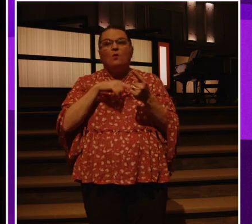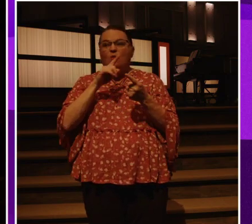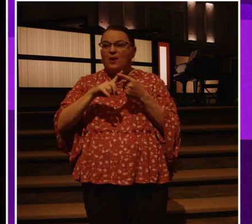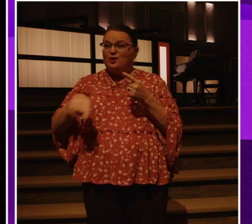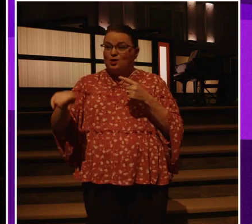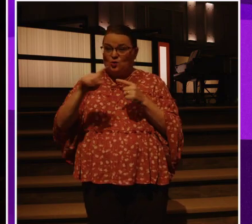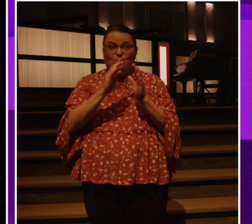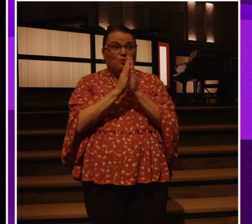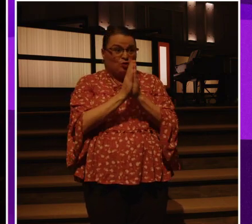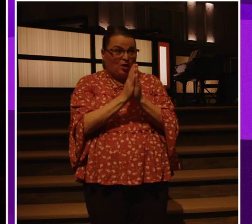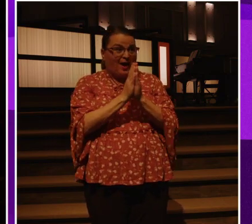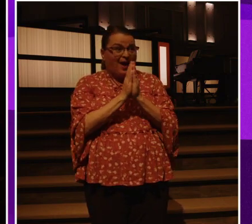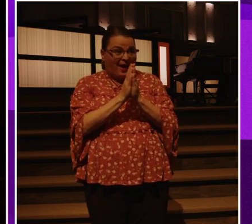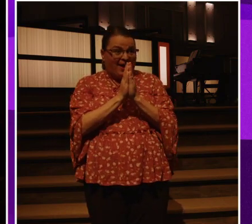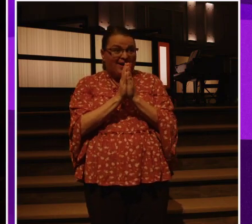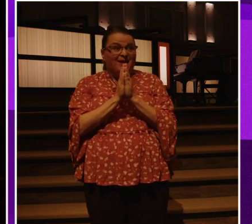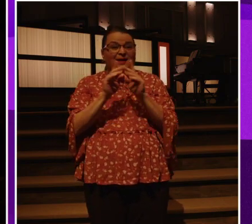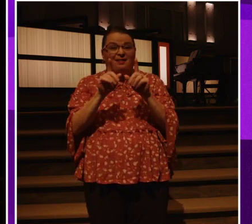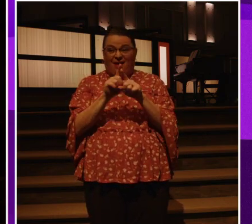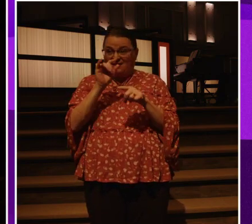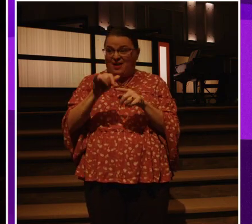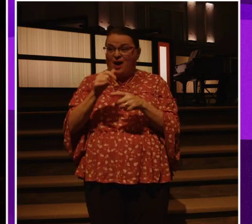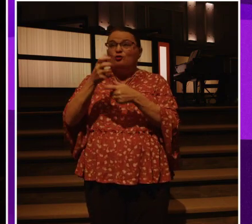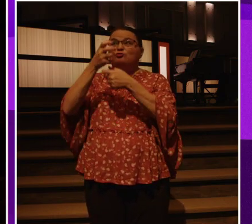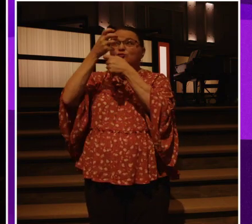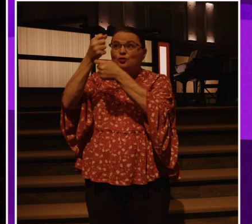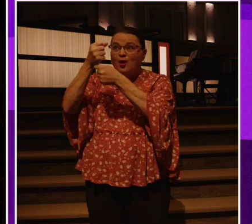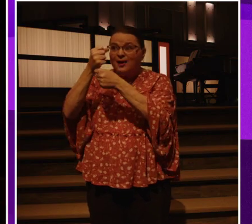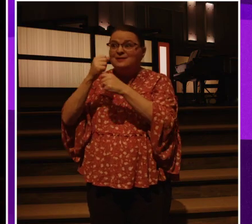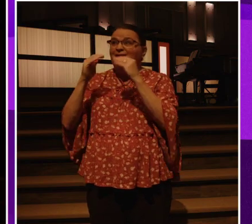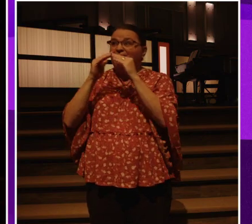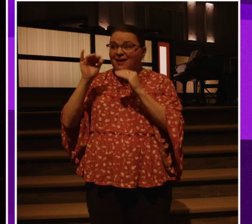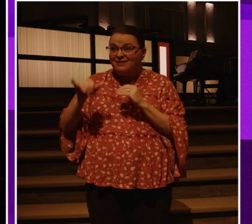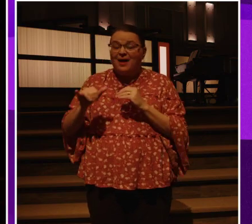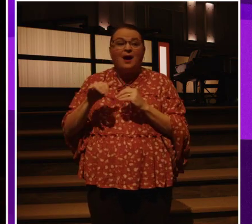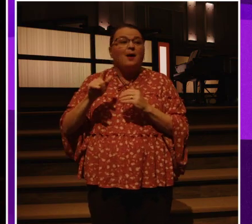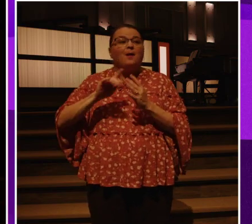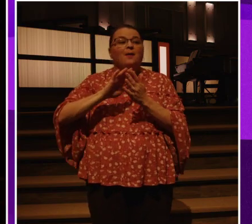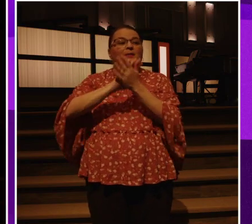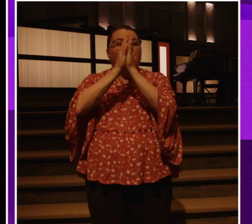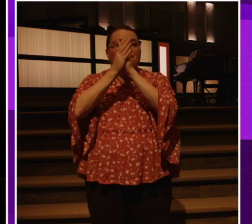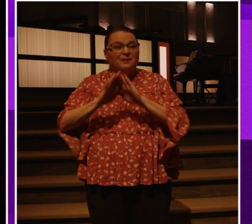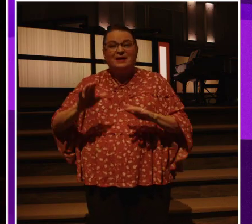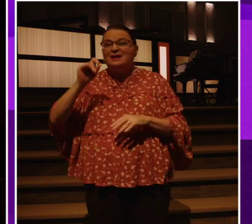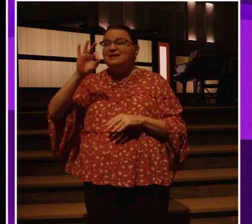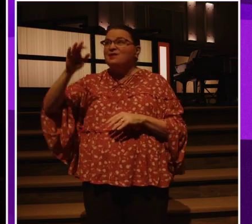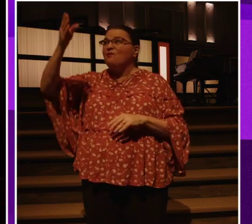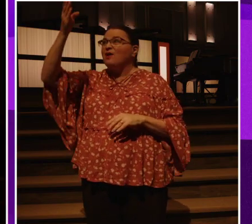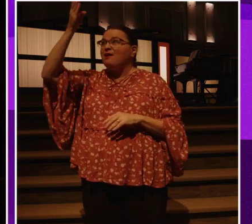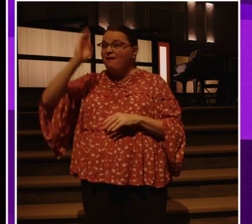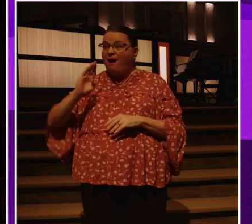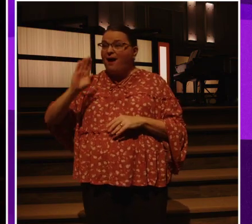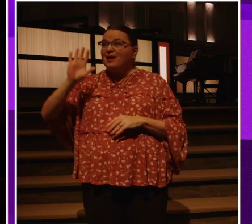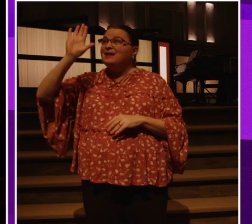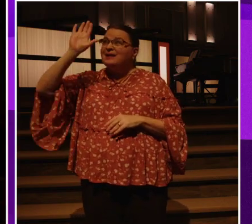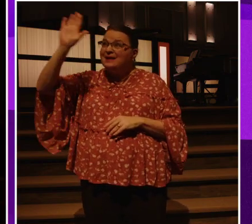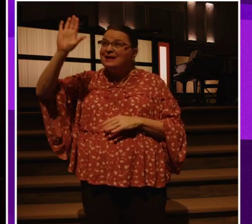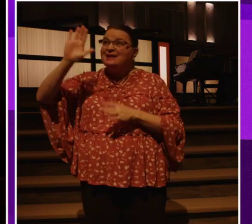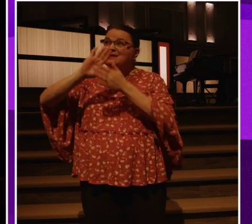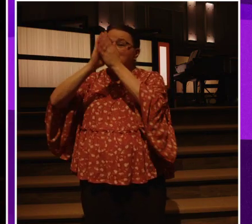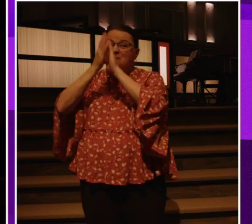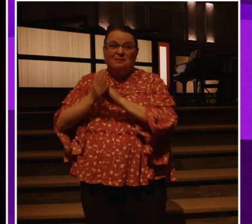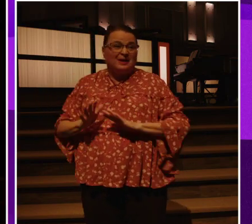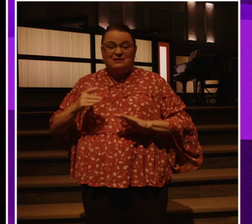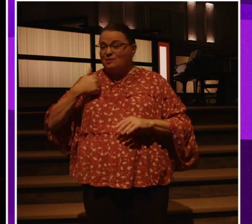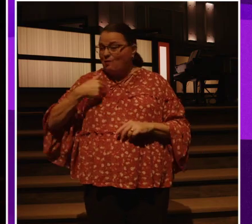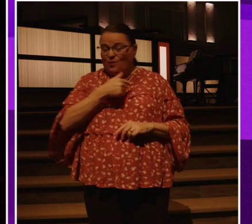that, trust like that, and believe like that, the peace of God which surpasses all understanding